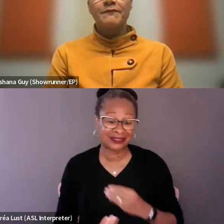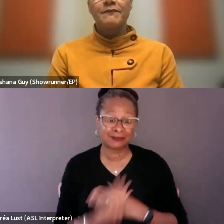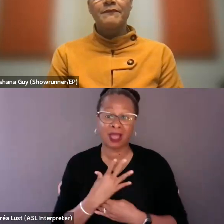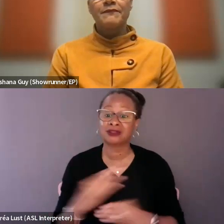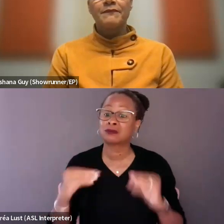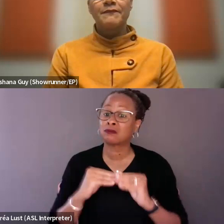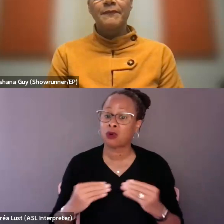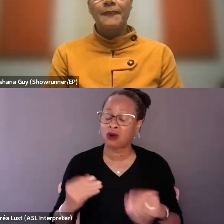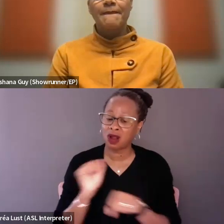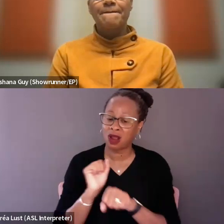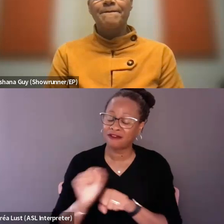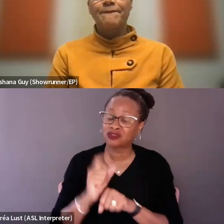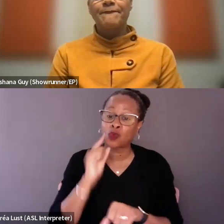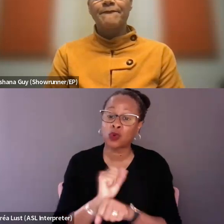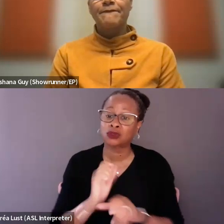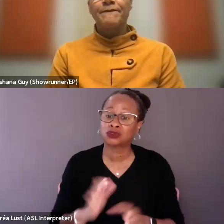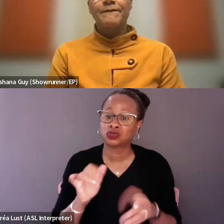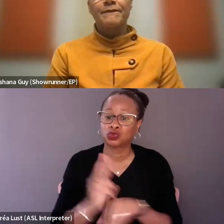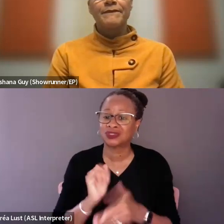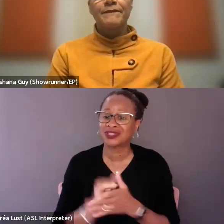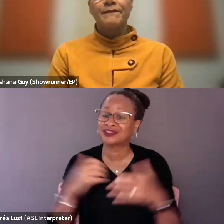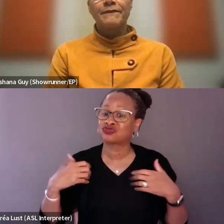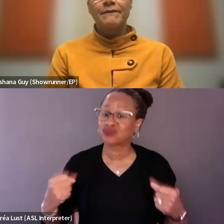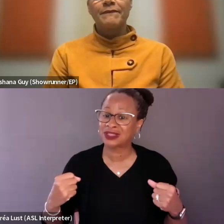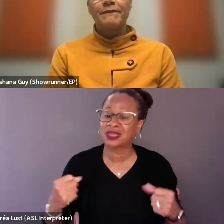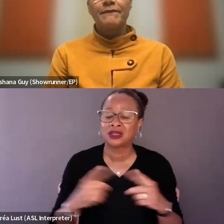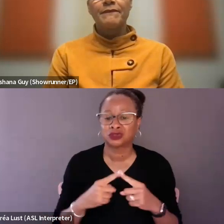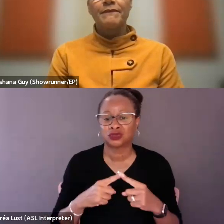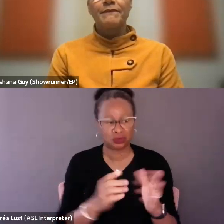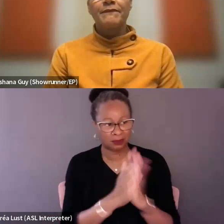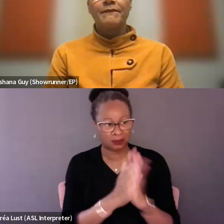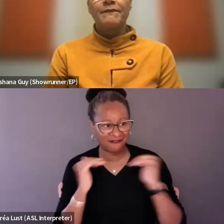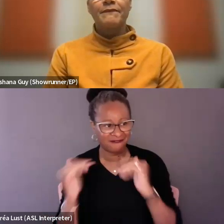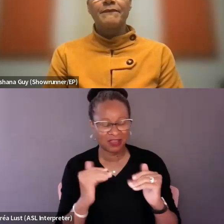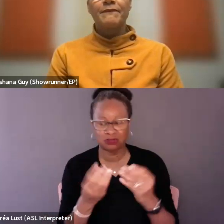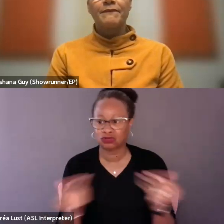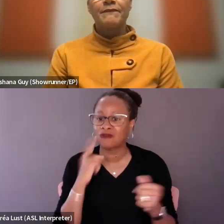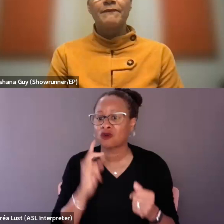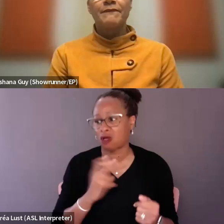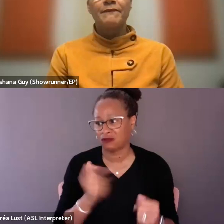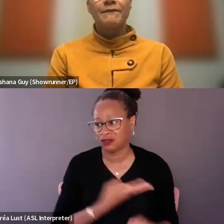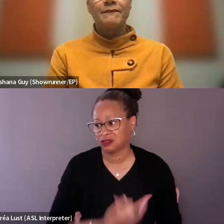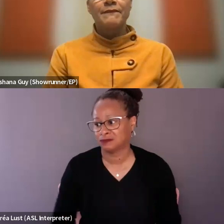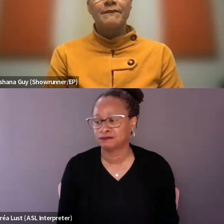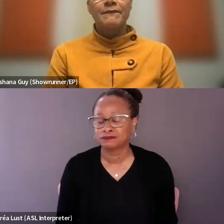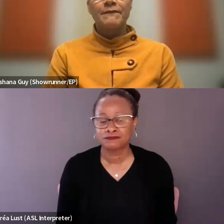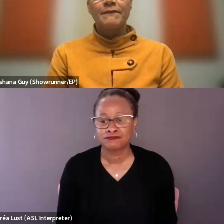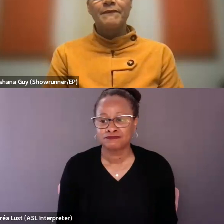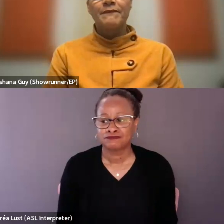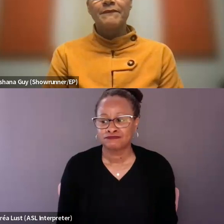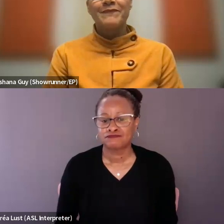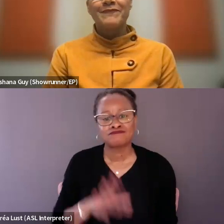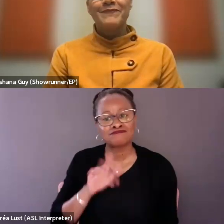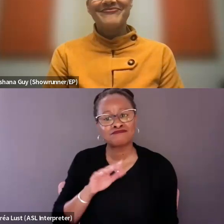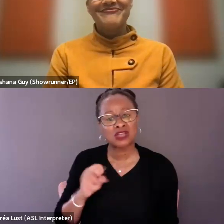for workers to use that collective strength to demand fair treatment for all of us. Well, Shoshana, I really want to get